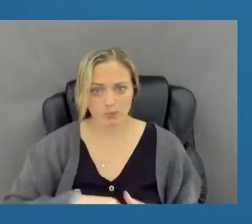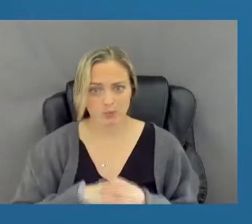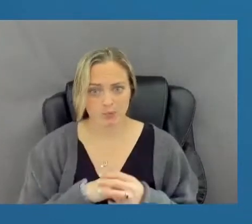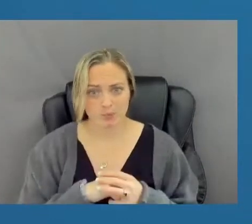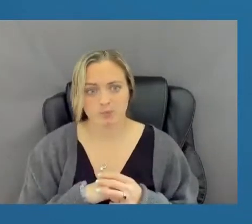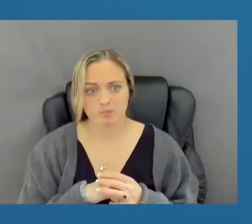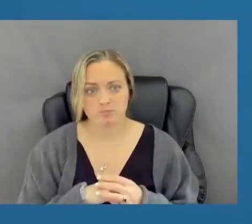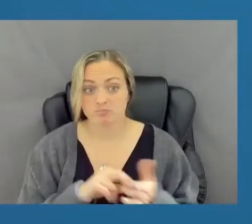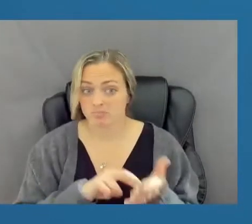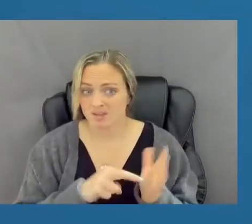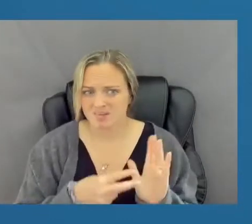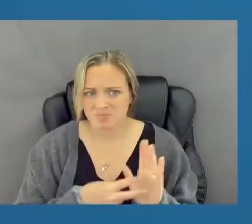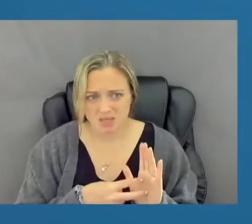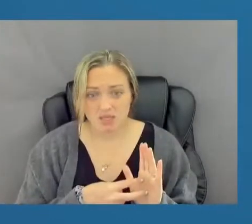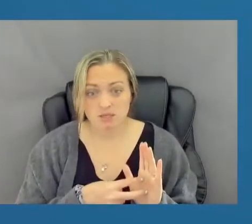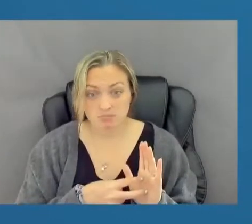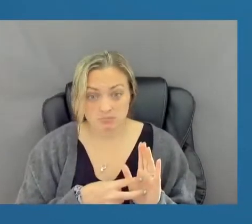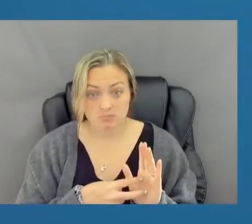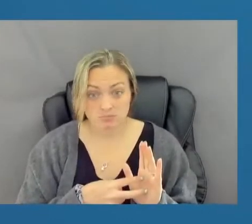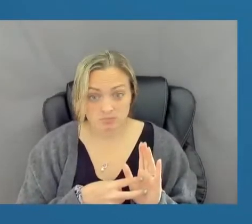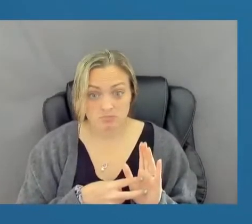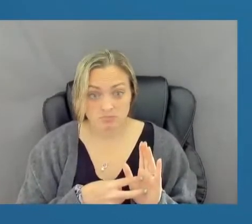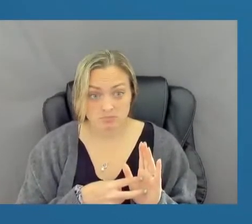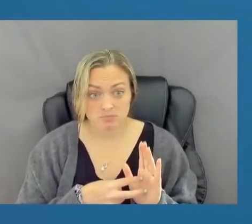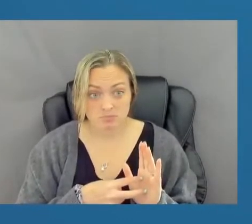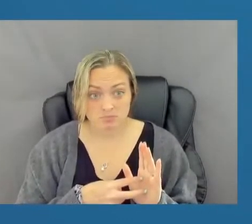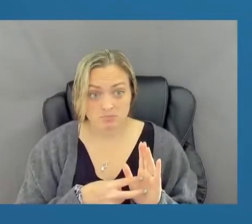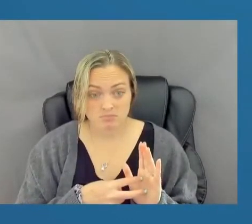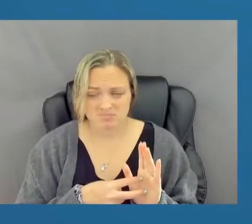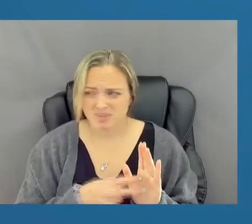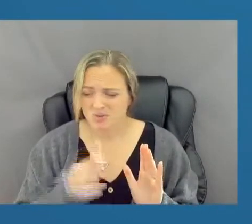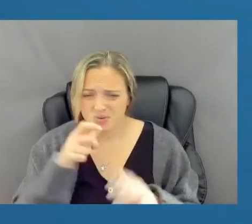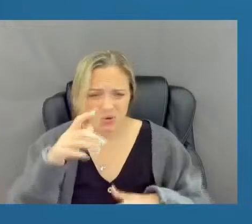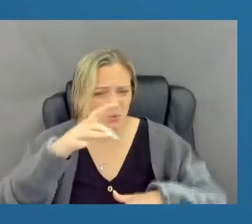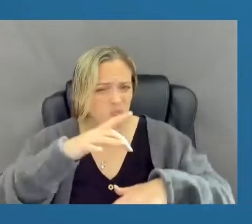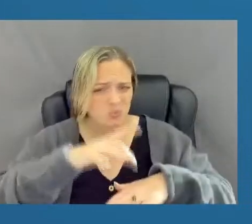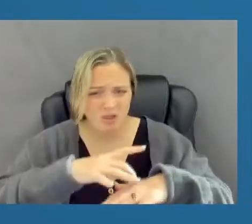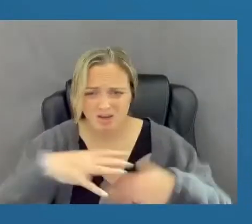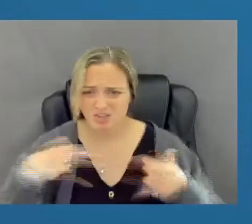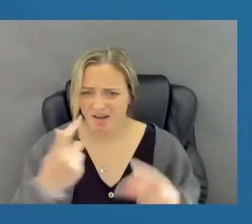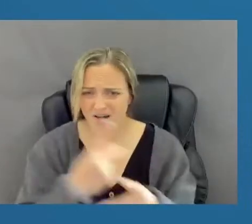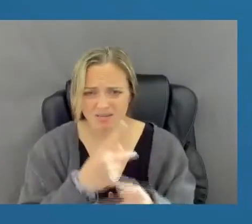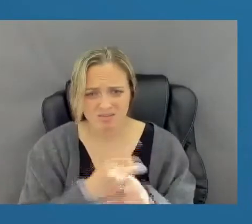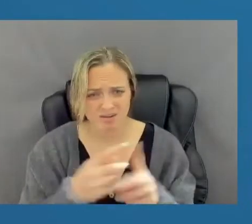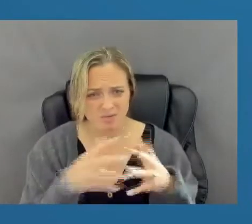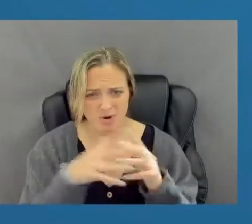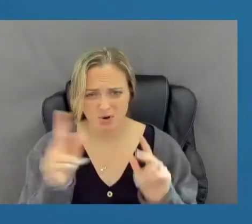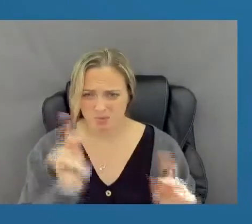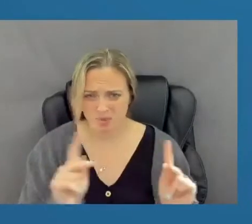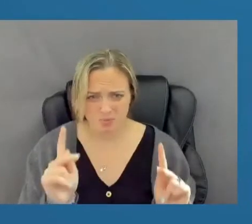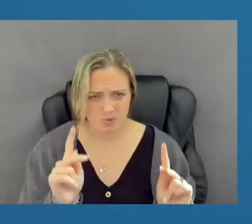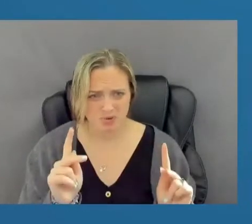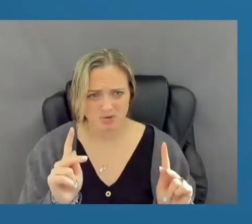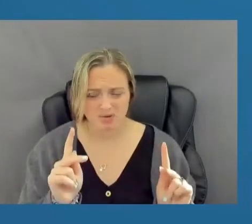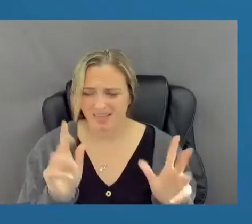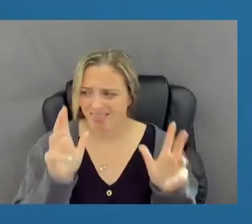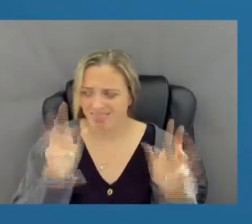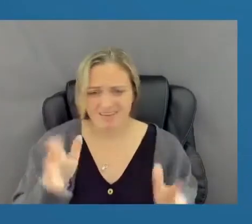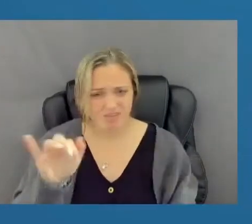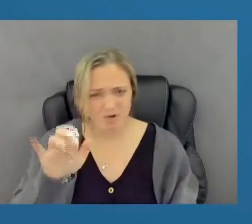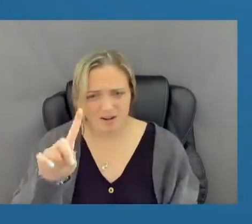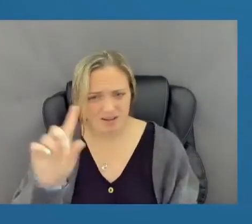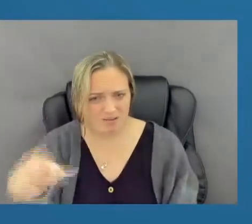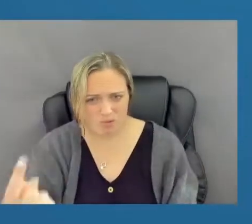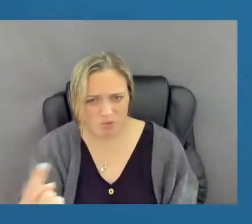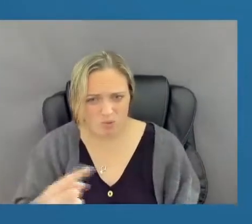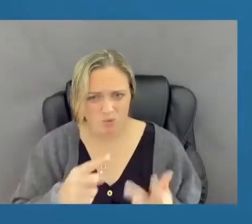that means keep your hands off the health care of the American people. Keep your hands off our Medicaid, your hands